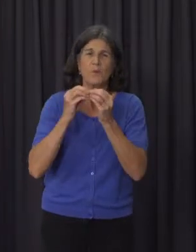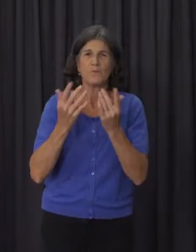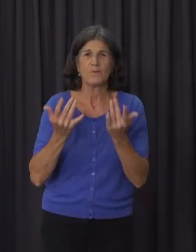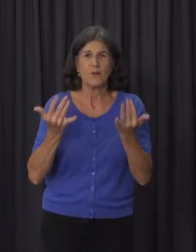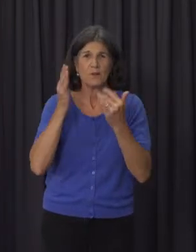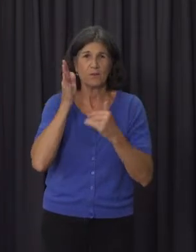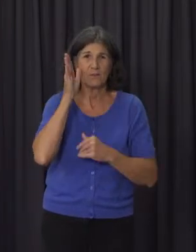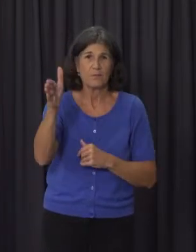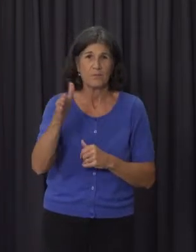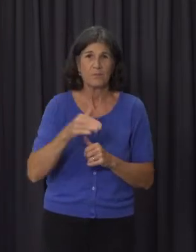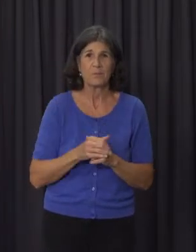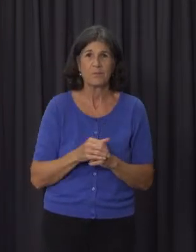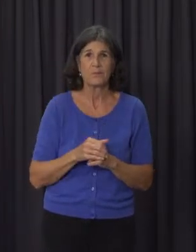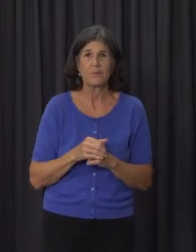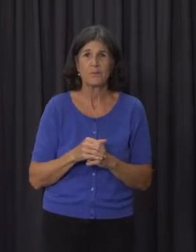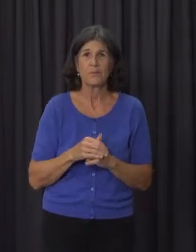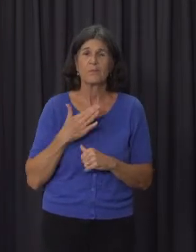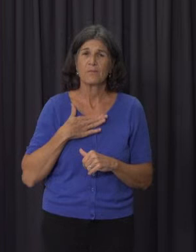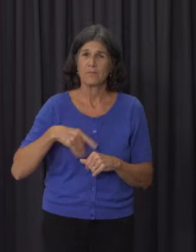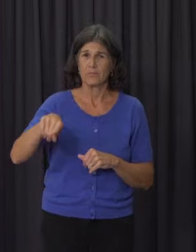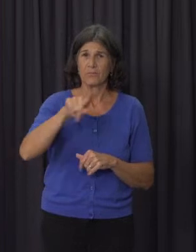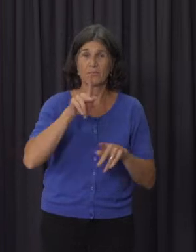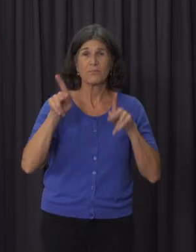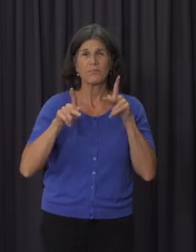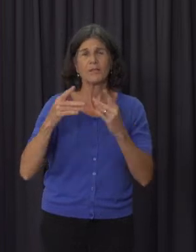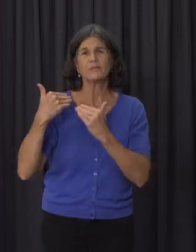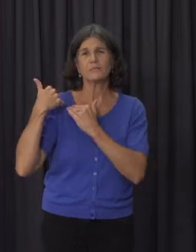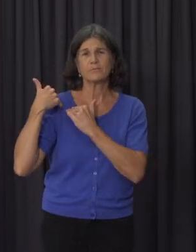imperative that everyone continue to respect the fire ban